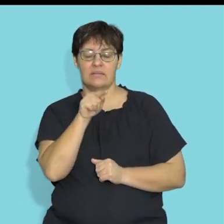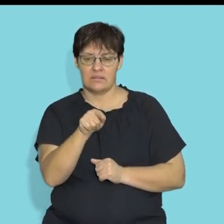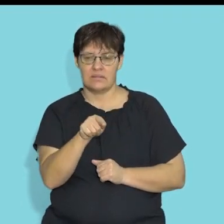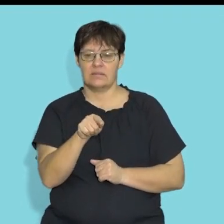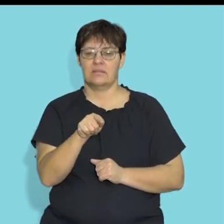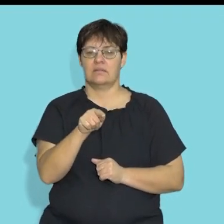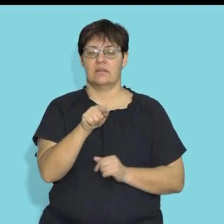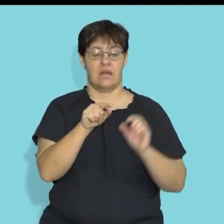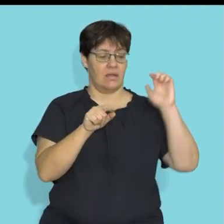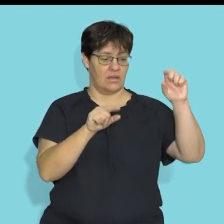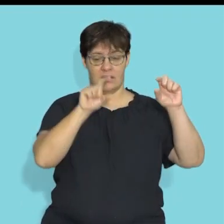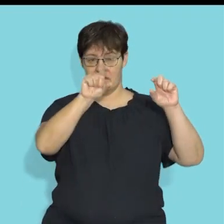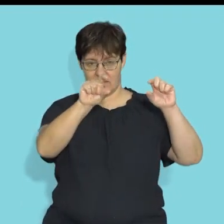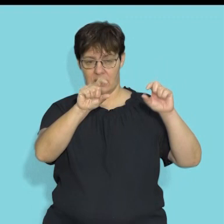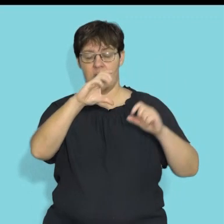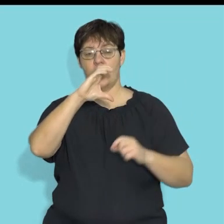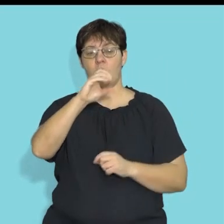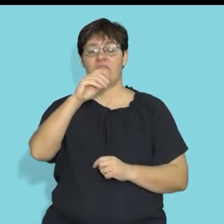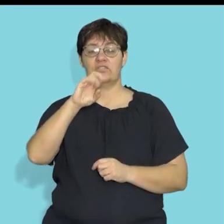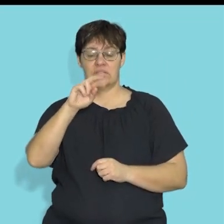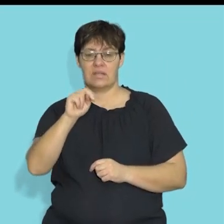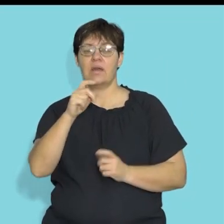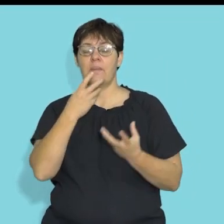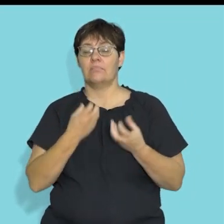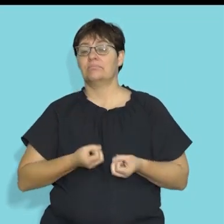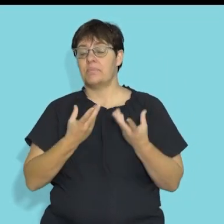we use the coefficients that becomes